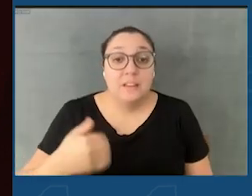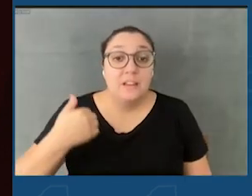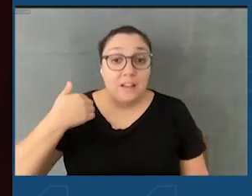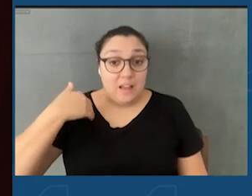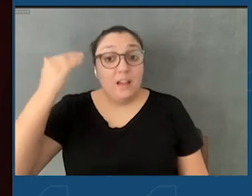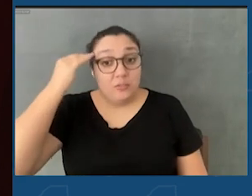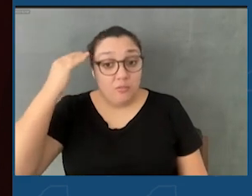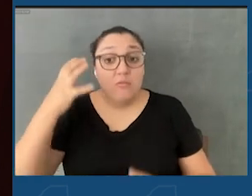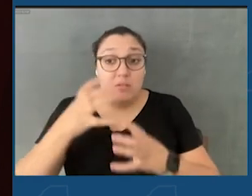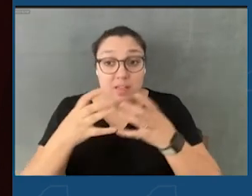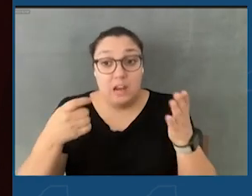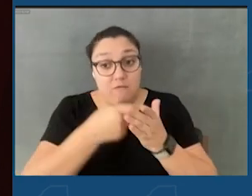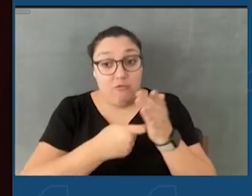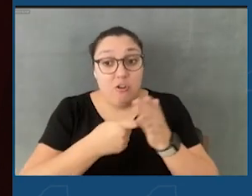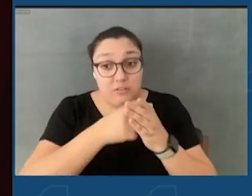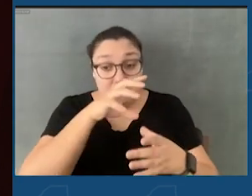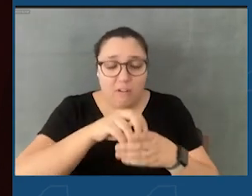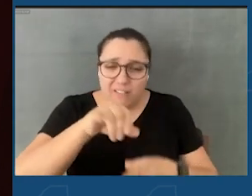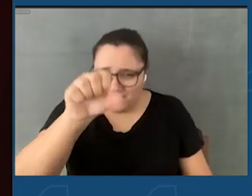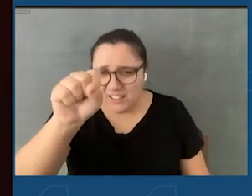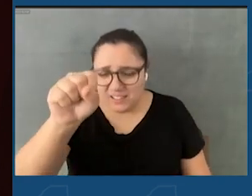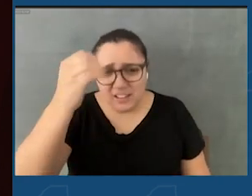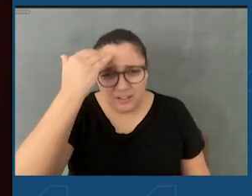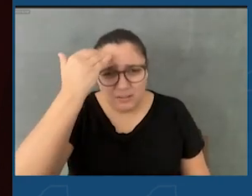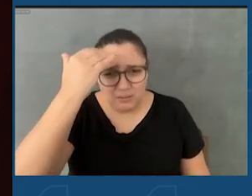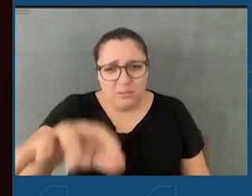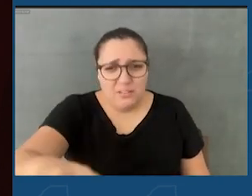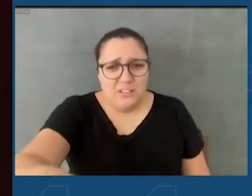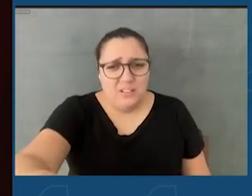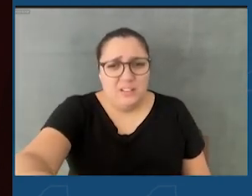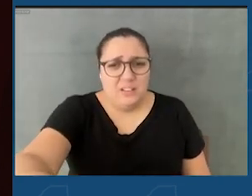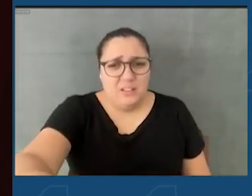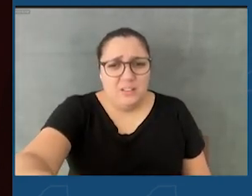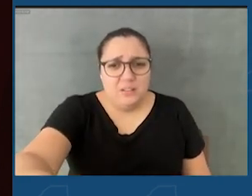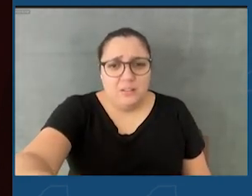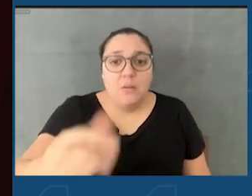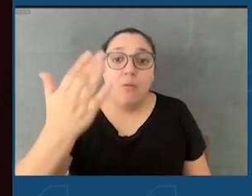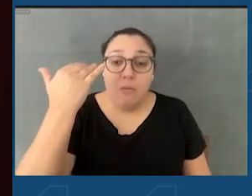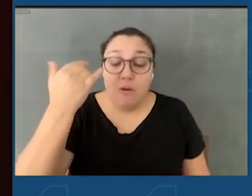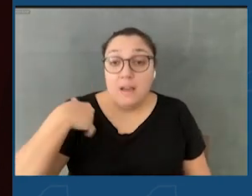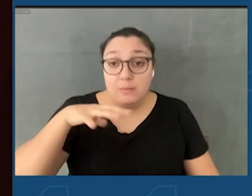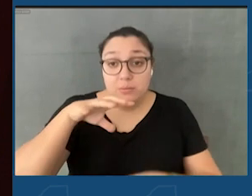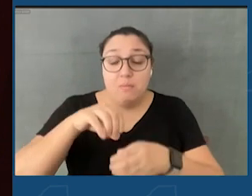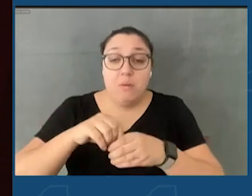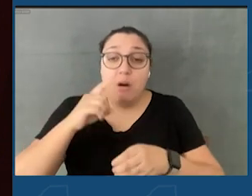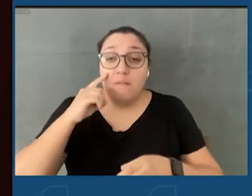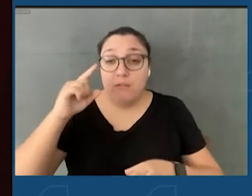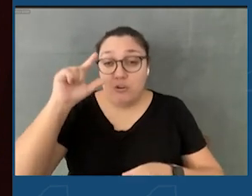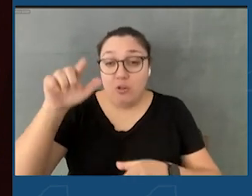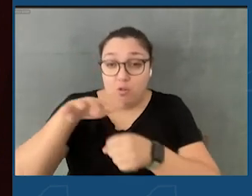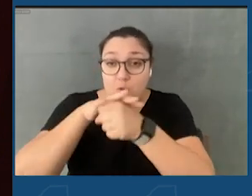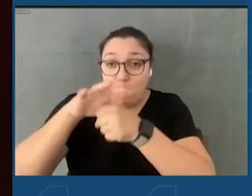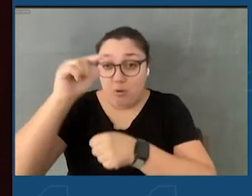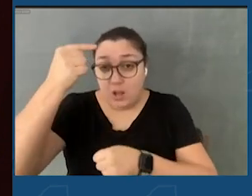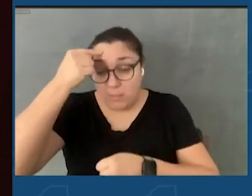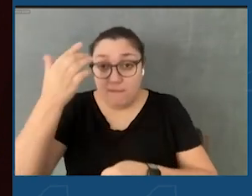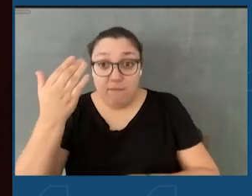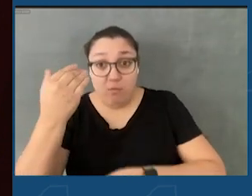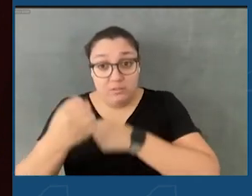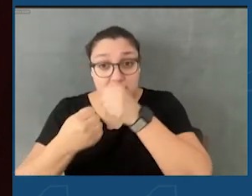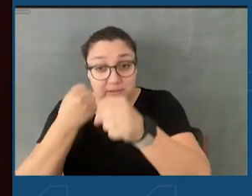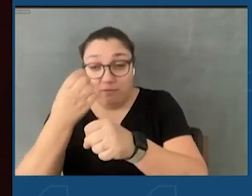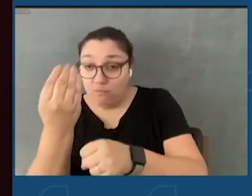involved. Yes, I know this because I spent 14 years in local government. I've worked with my planning board, my zoning board, my traffic